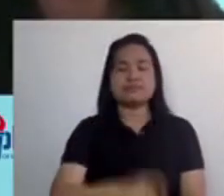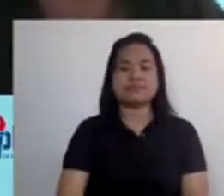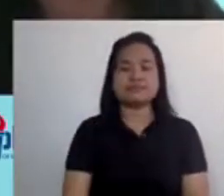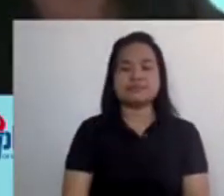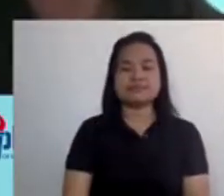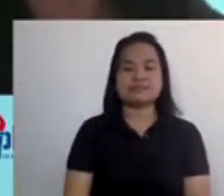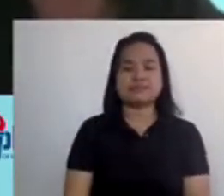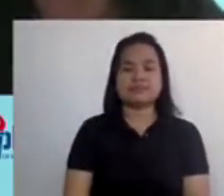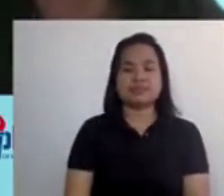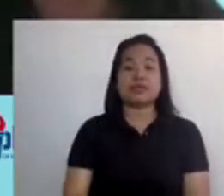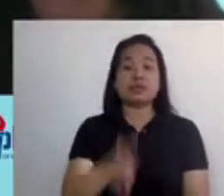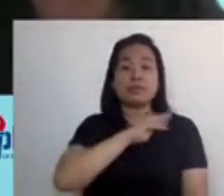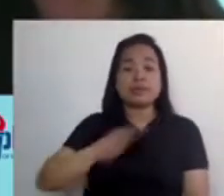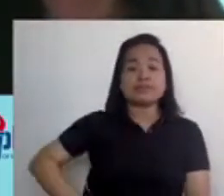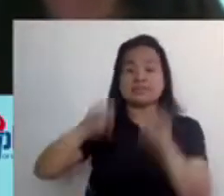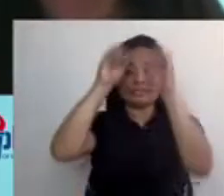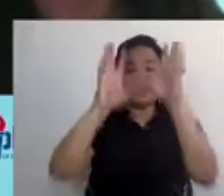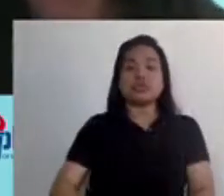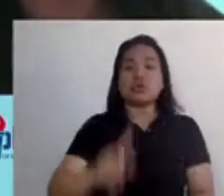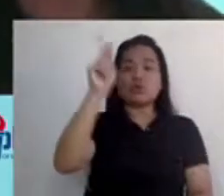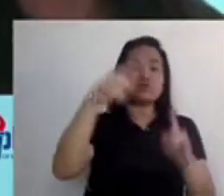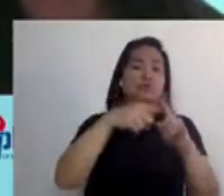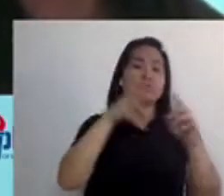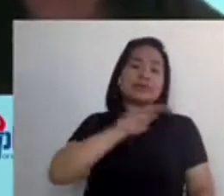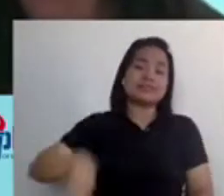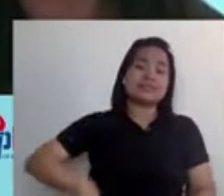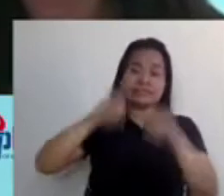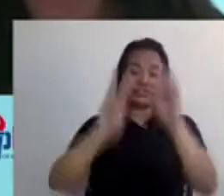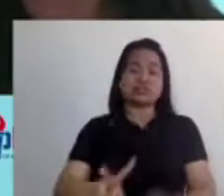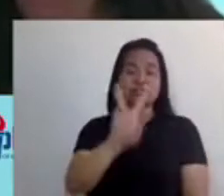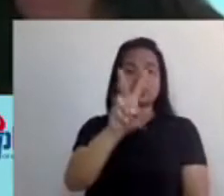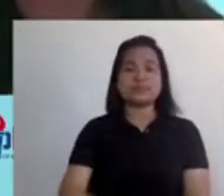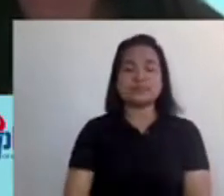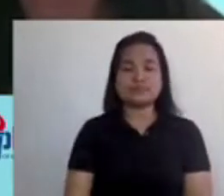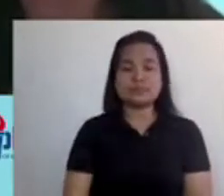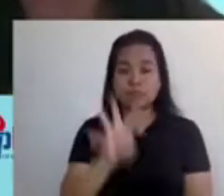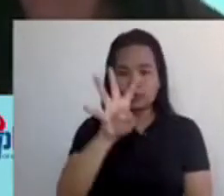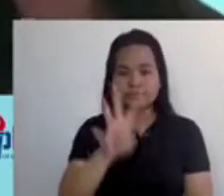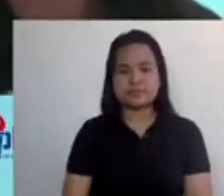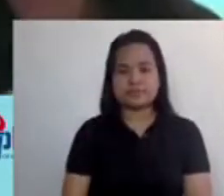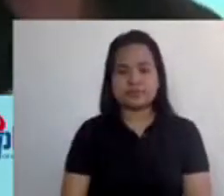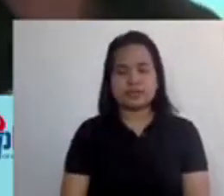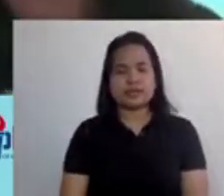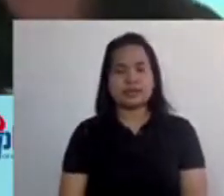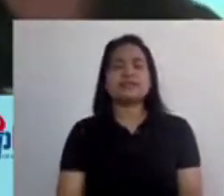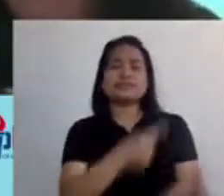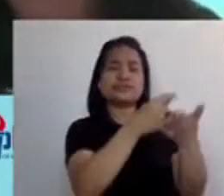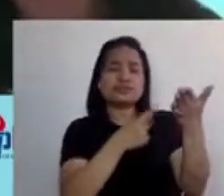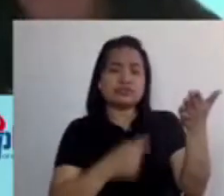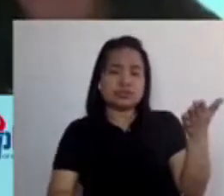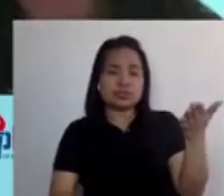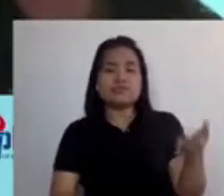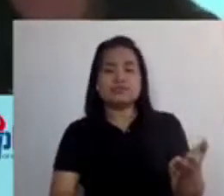1 up to Master Teacher 4. In this particular tool, you will see there the rubric level summary containing